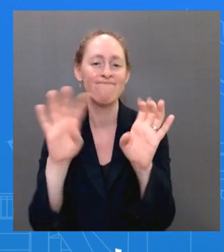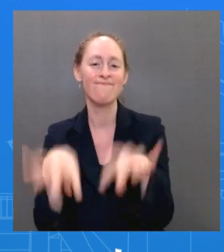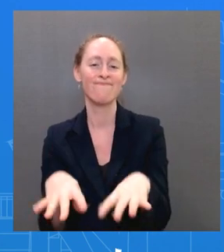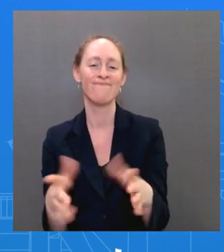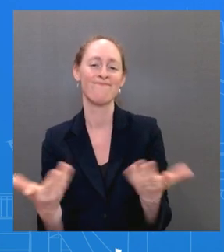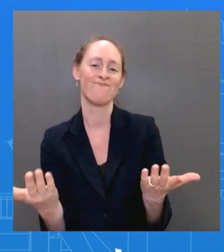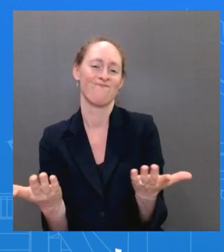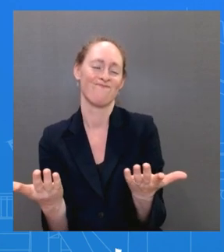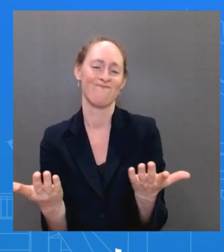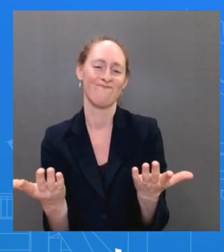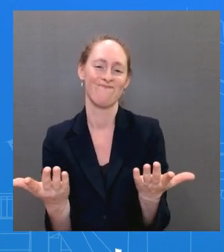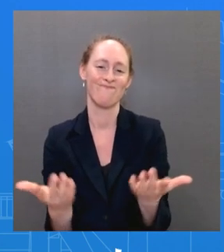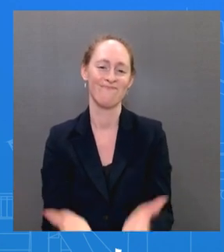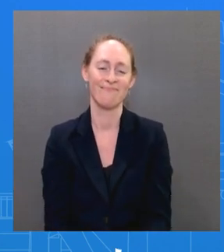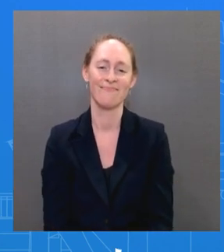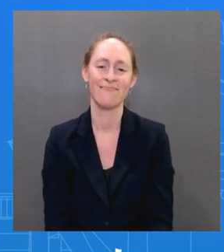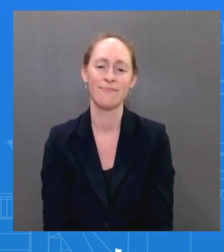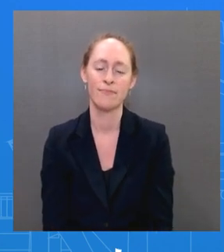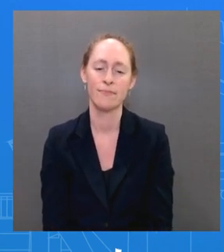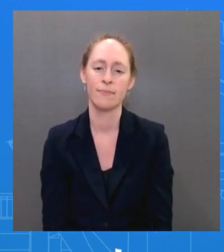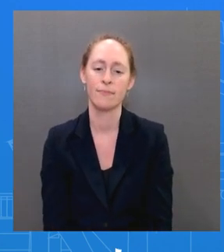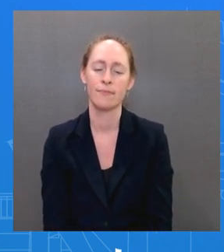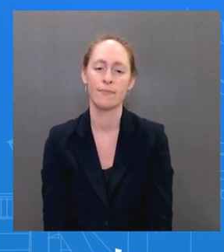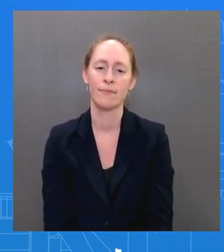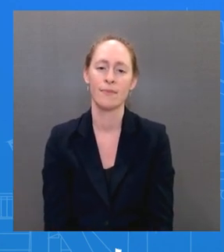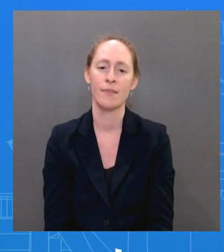go to bed. The next morning,